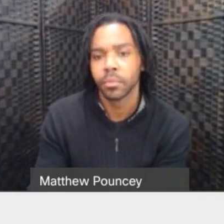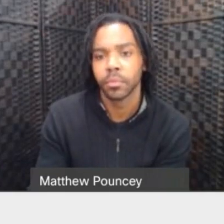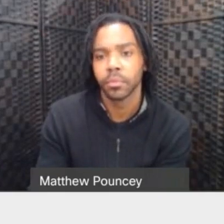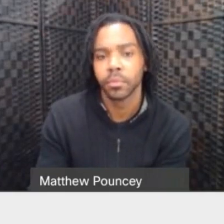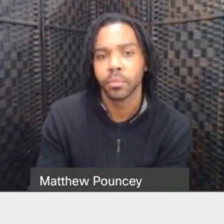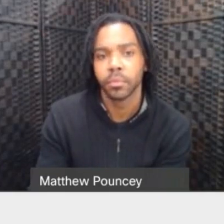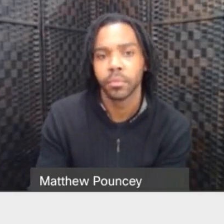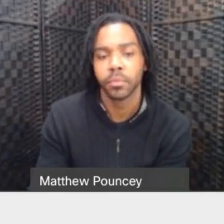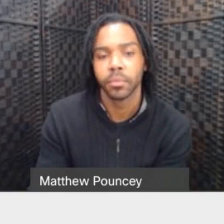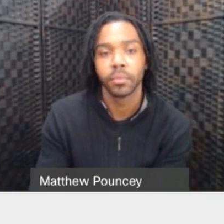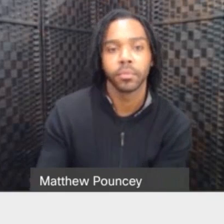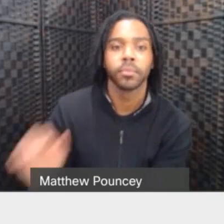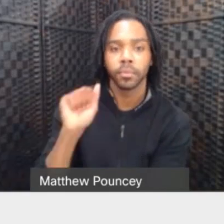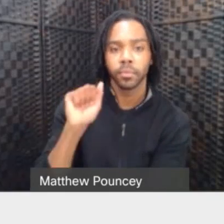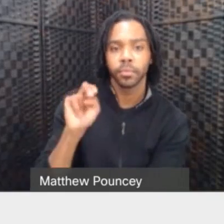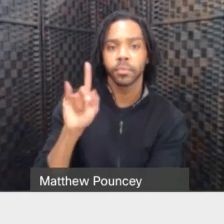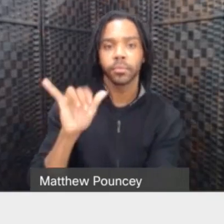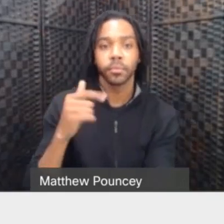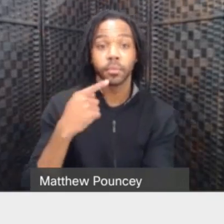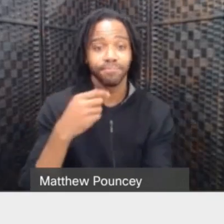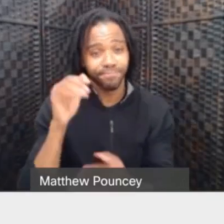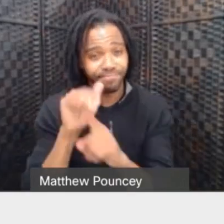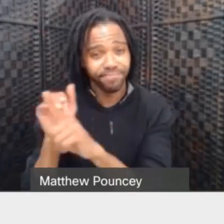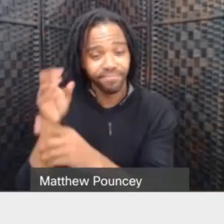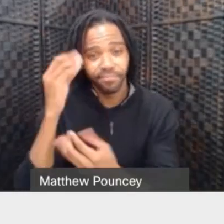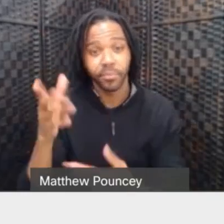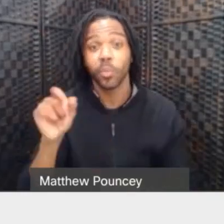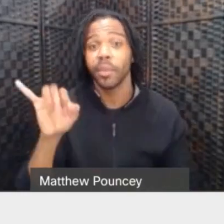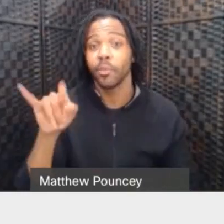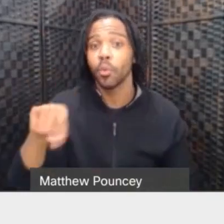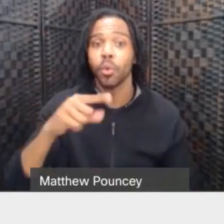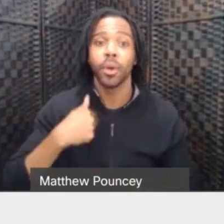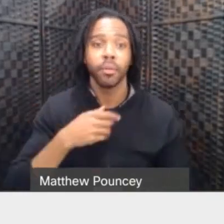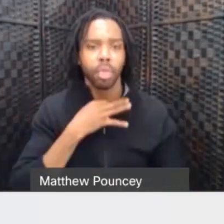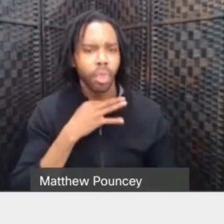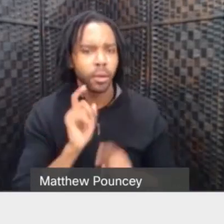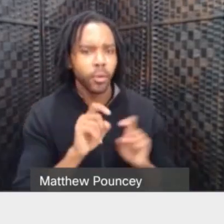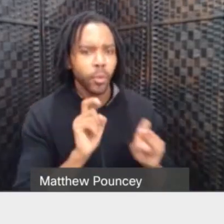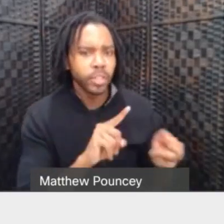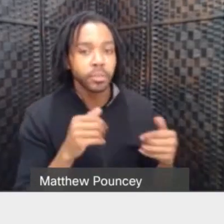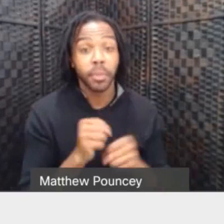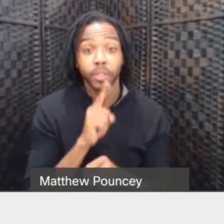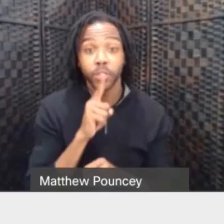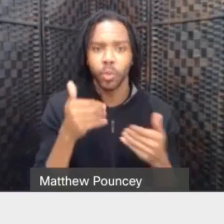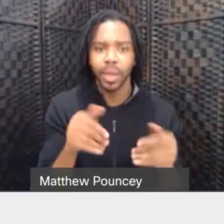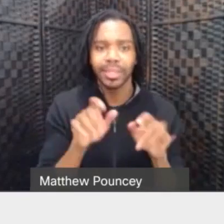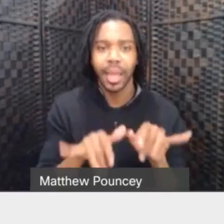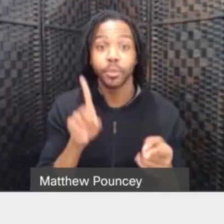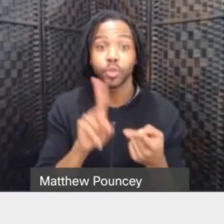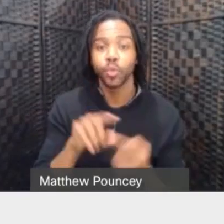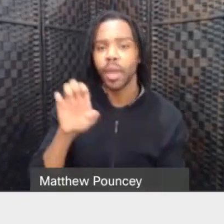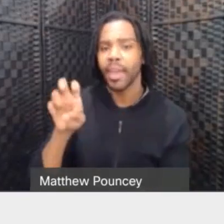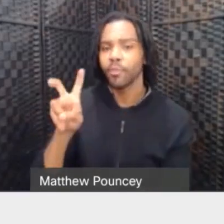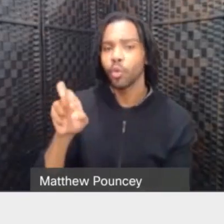Just as a reminder, if people have questions, you can make sure that you type them to